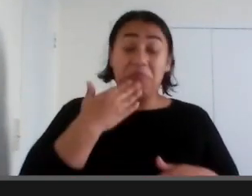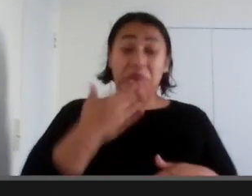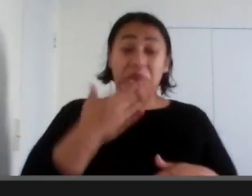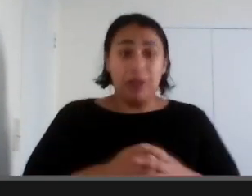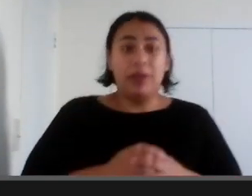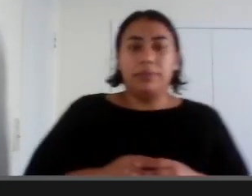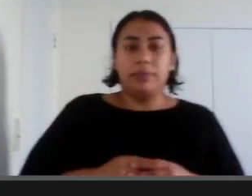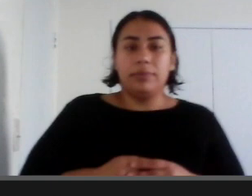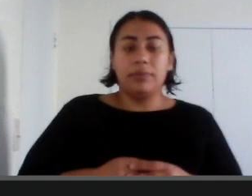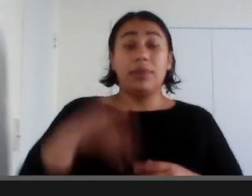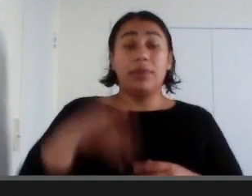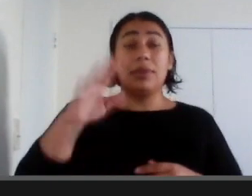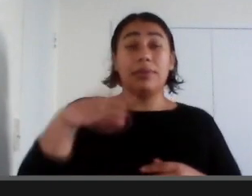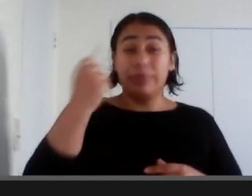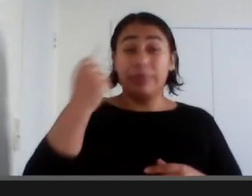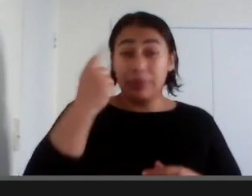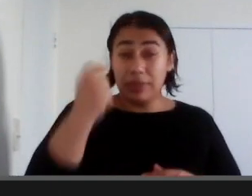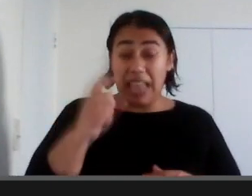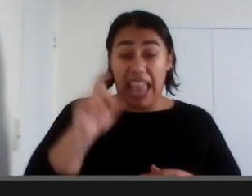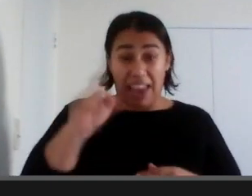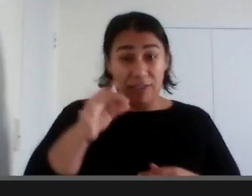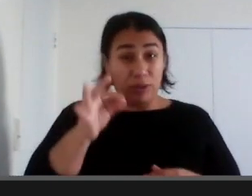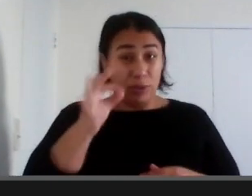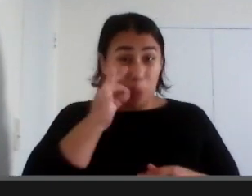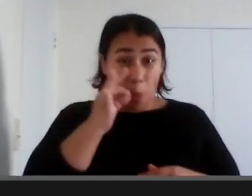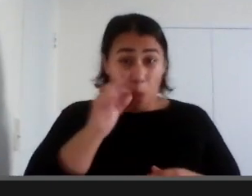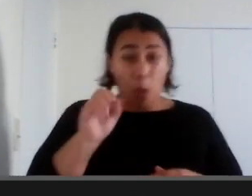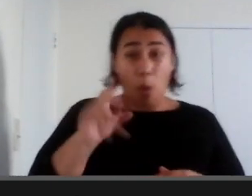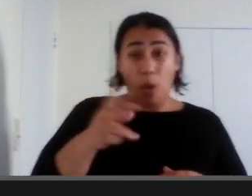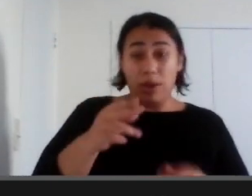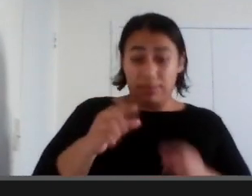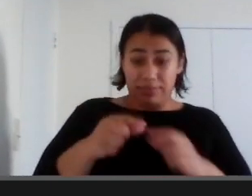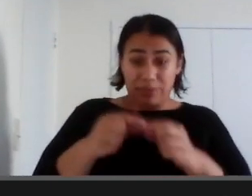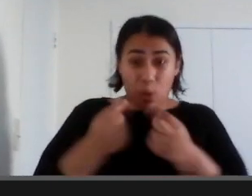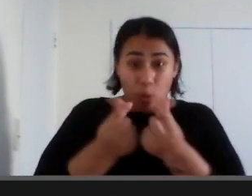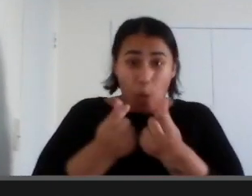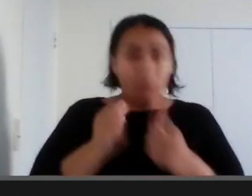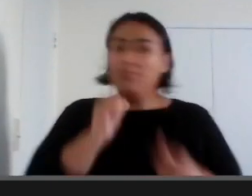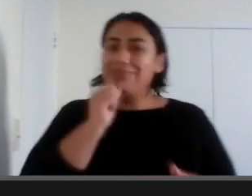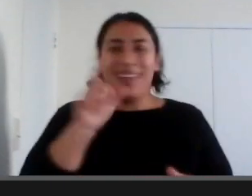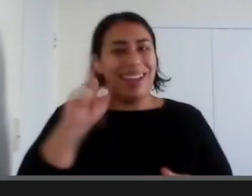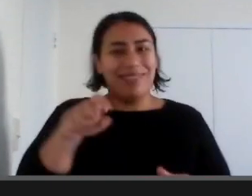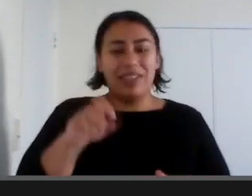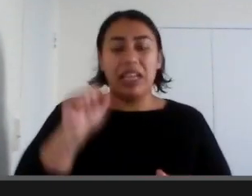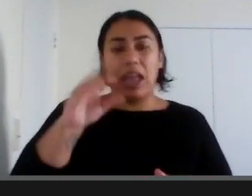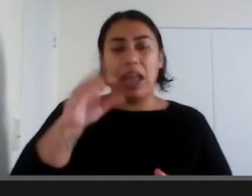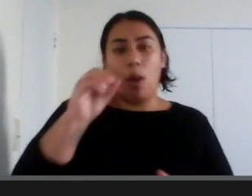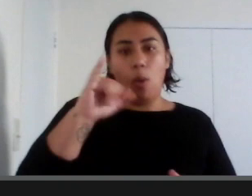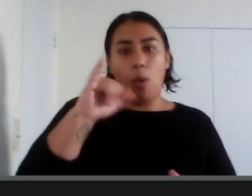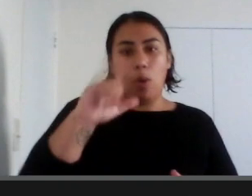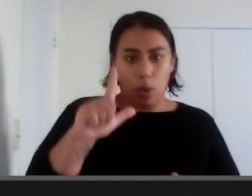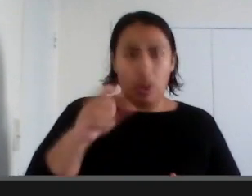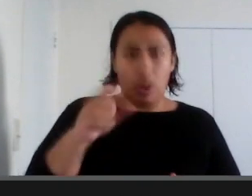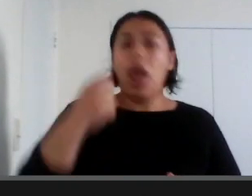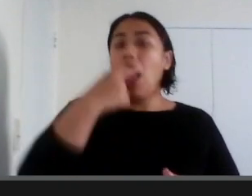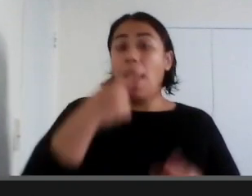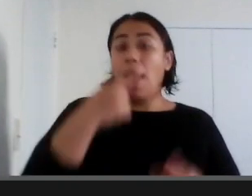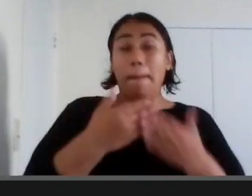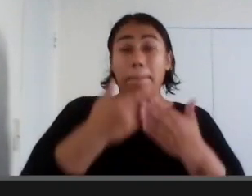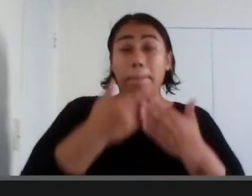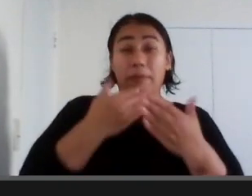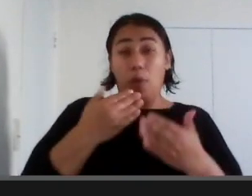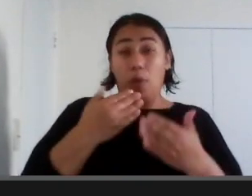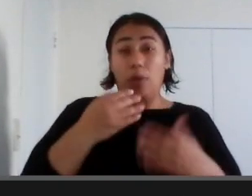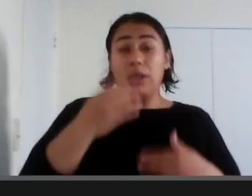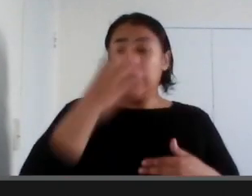use CBD before bedtime and find that it also helps them to have a more restful sleep. There are many ways to consume cannabis